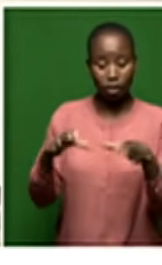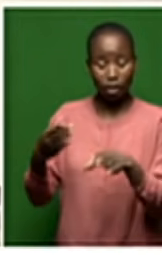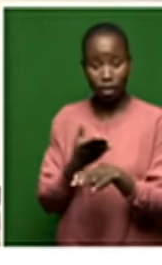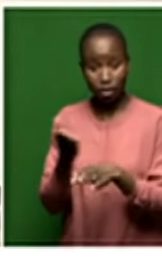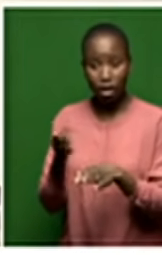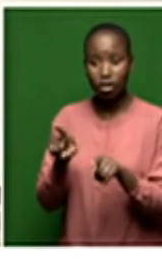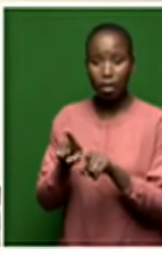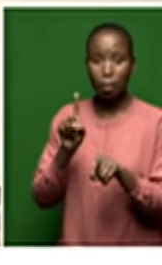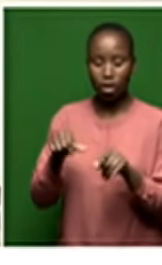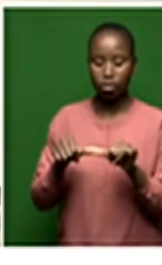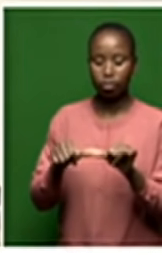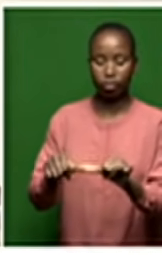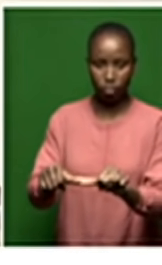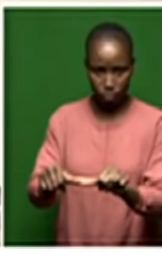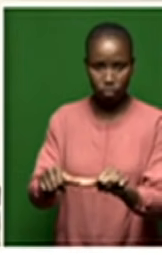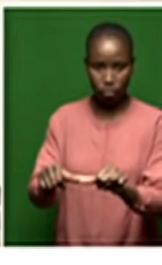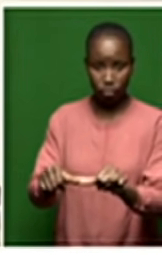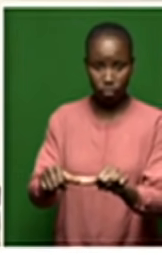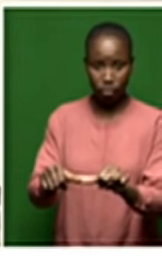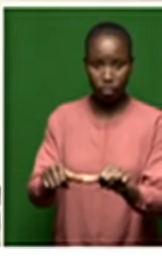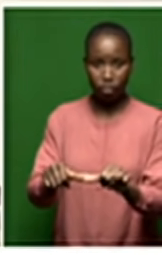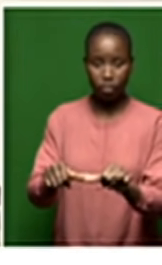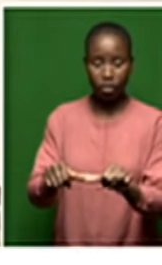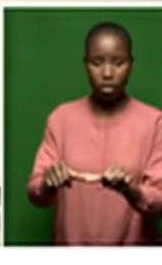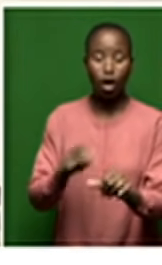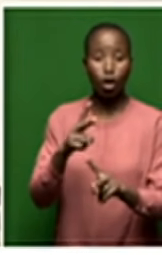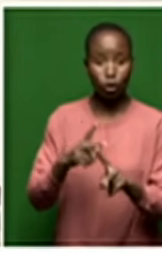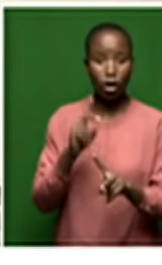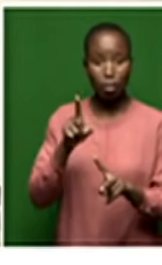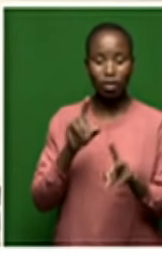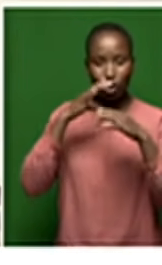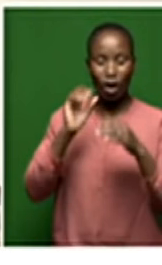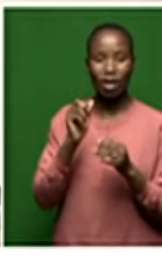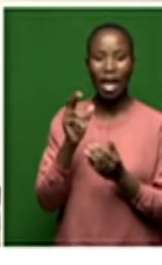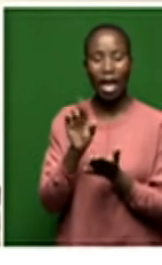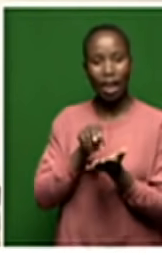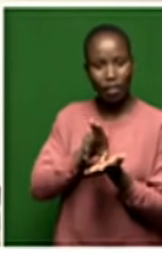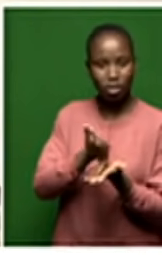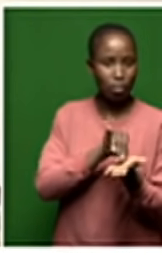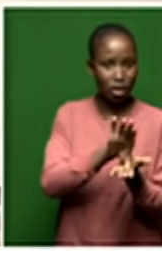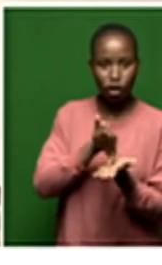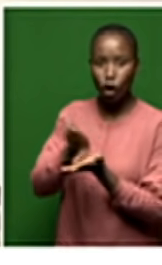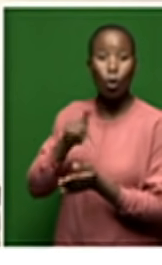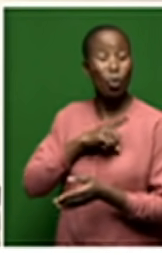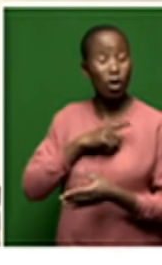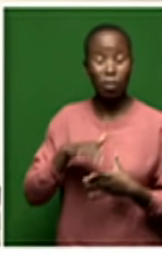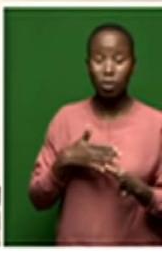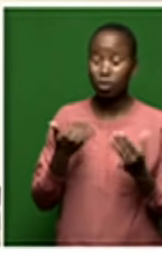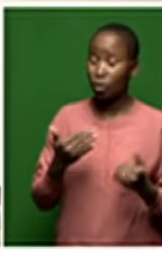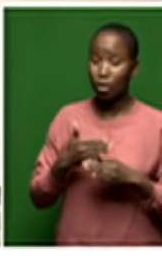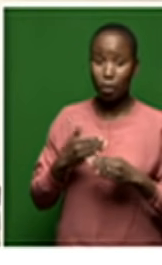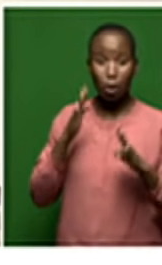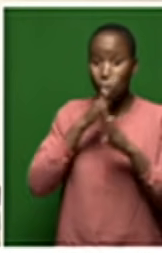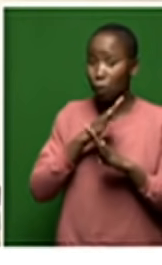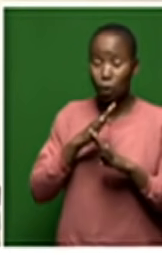stay stable, and we continue to attract investment. We've got a high level of unemployment in this country. We dare